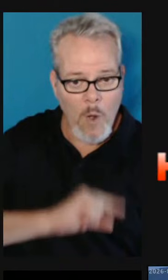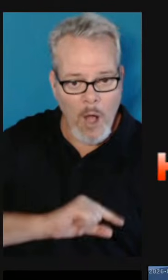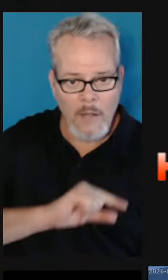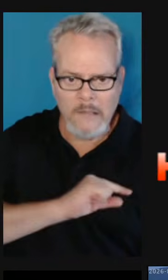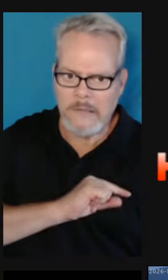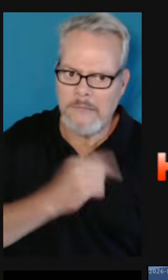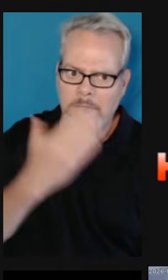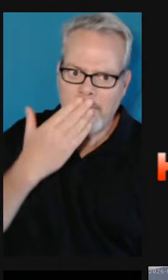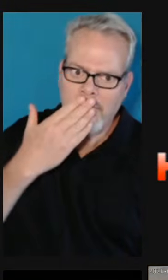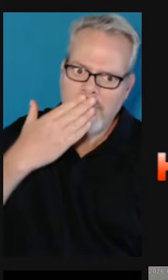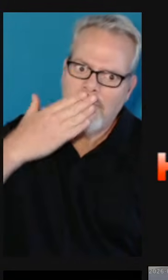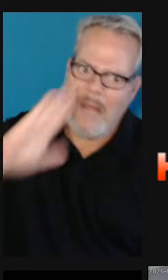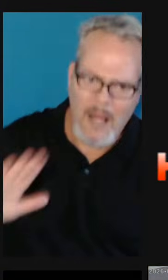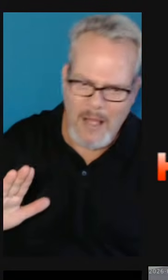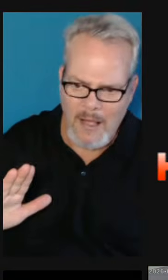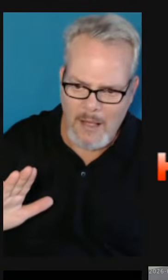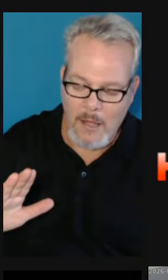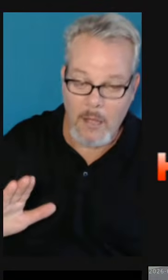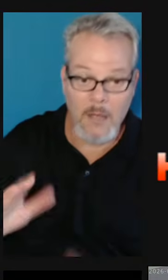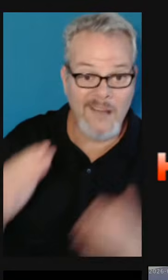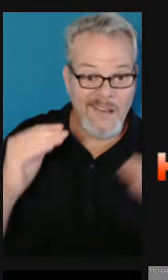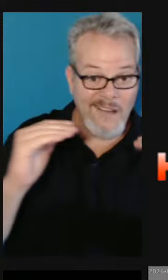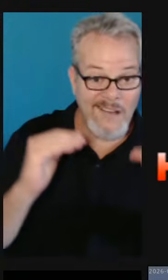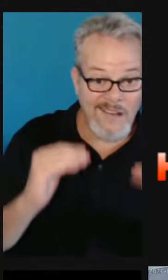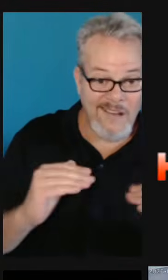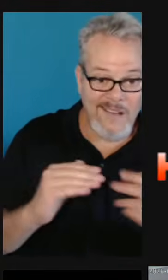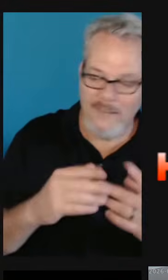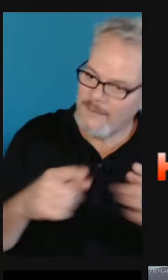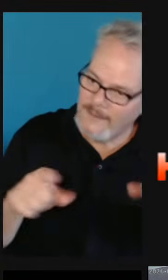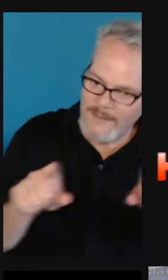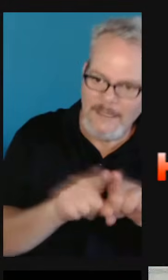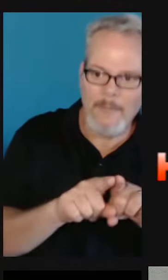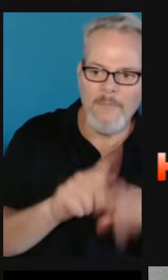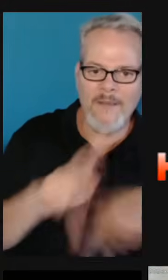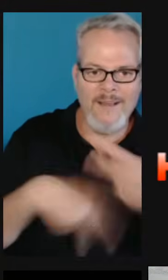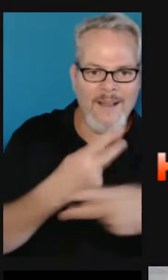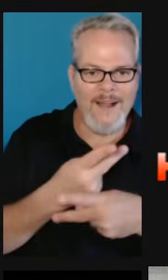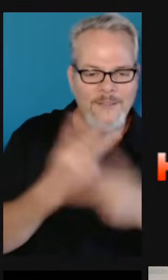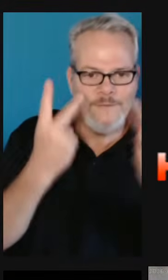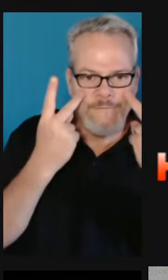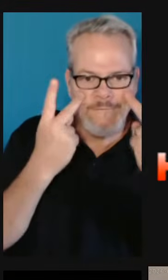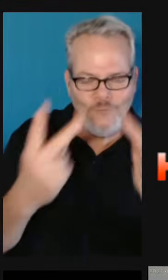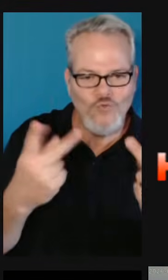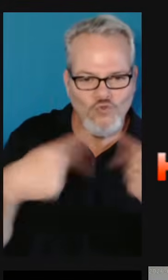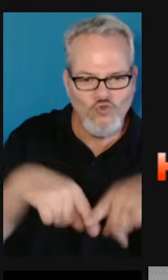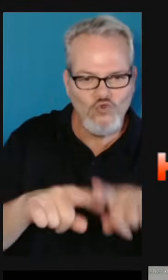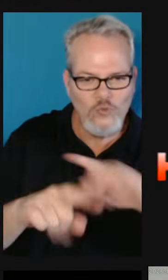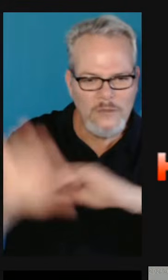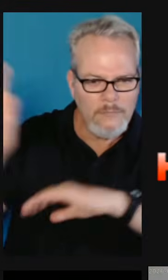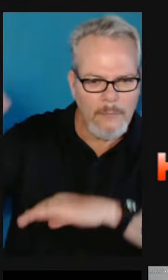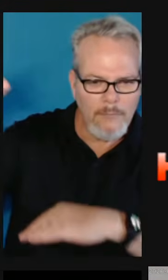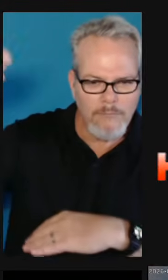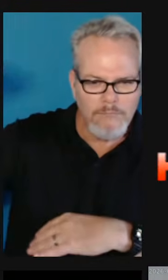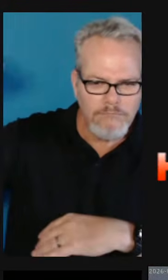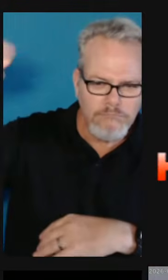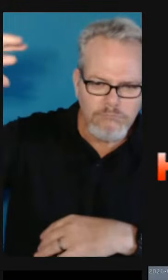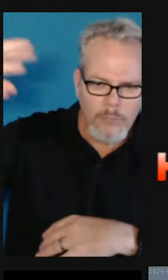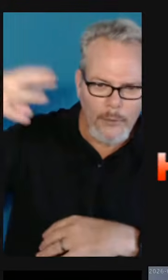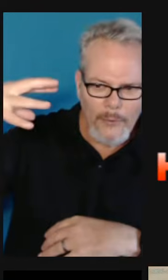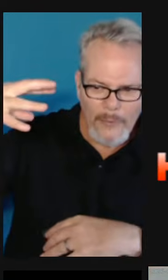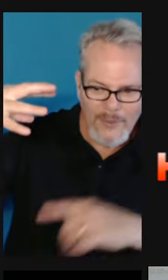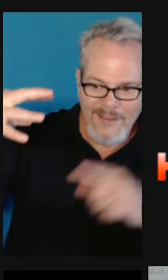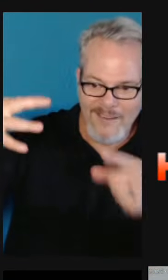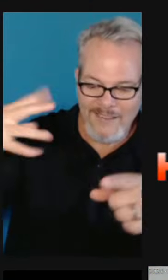And the V2 camera, similar daytime views. You can see it blows left, it blows right, left, right, left, right, and coming at the